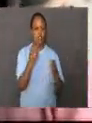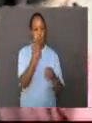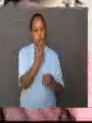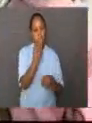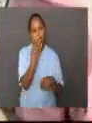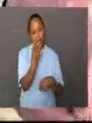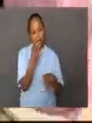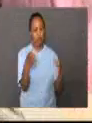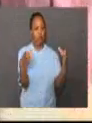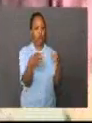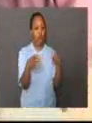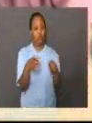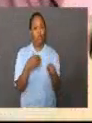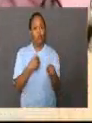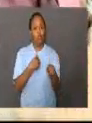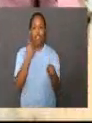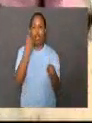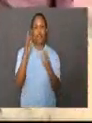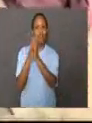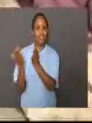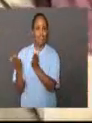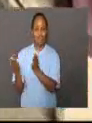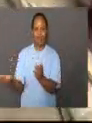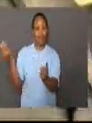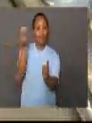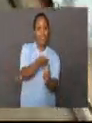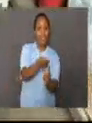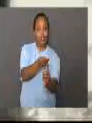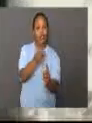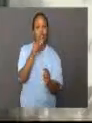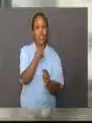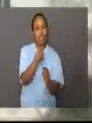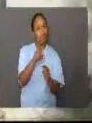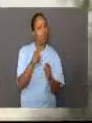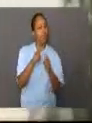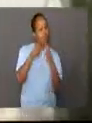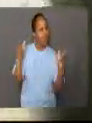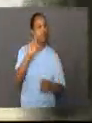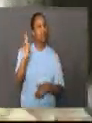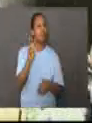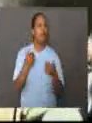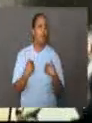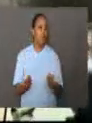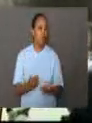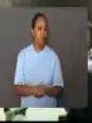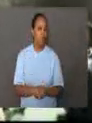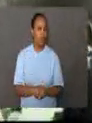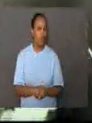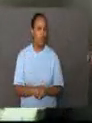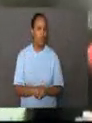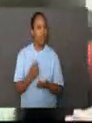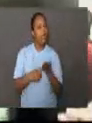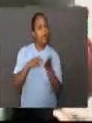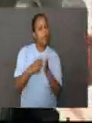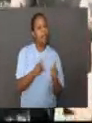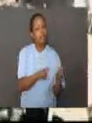3 or 4 has one textbook, this is a great benefit. It means that